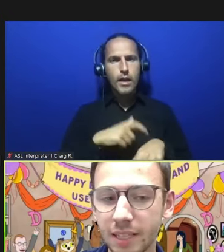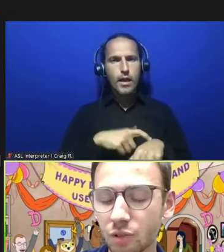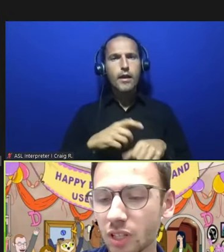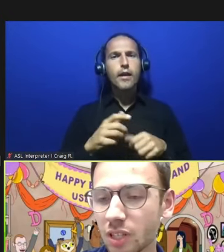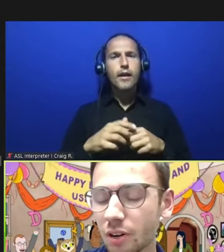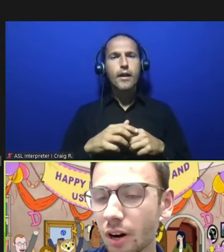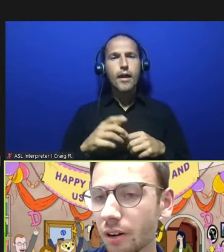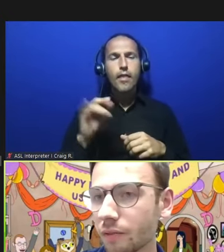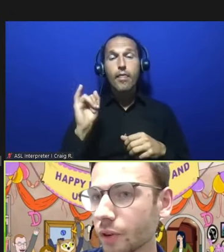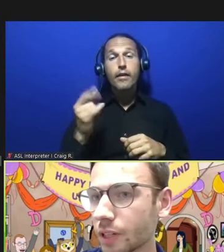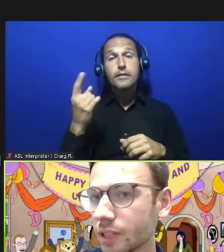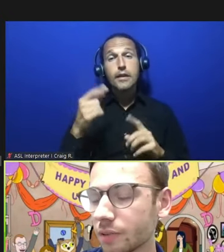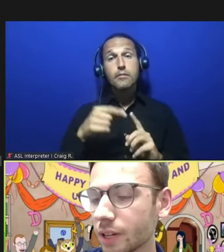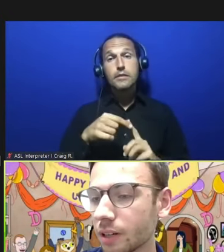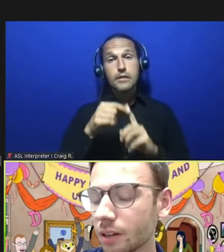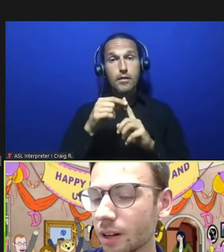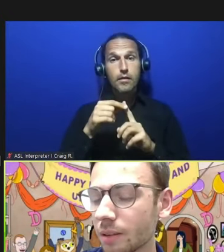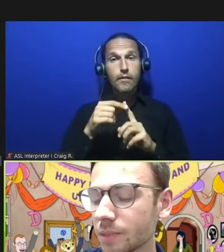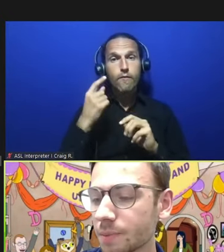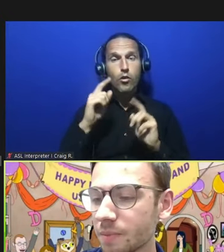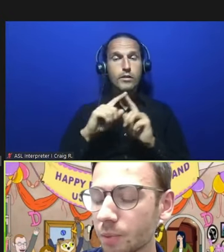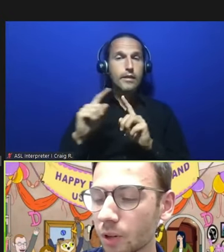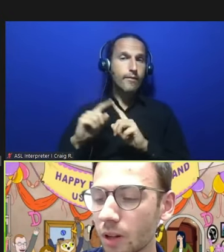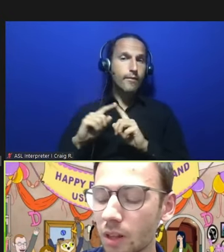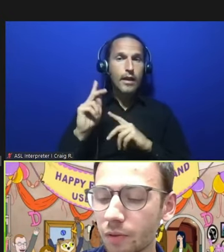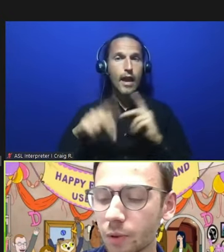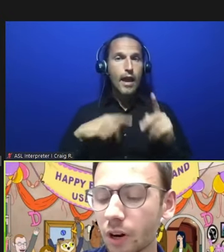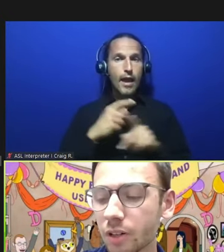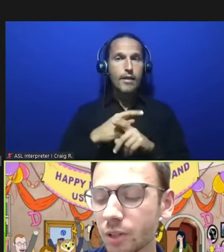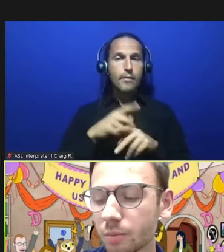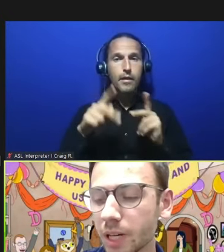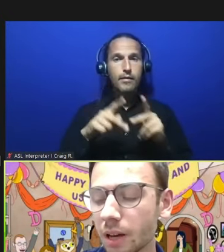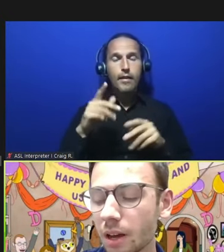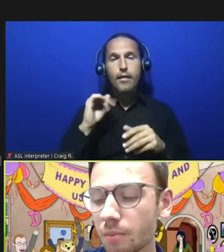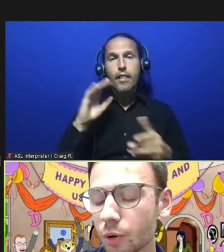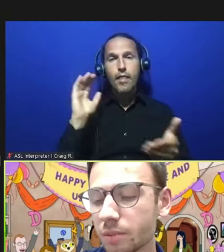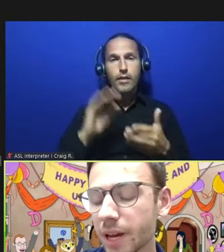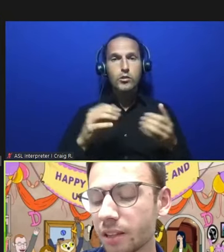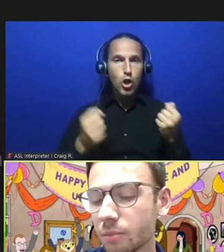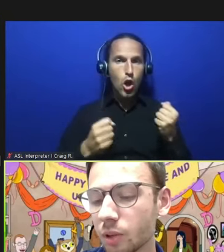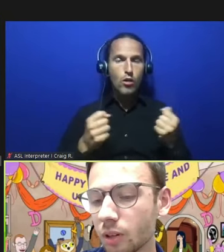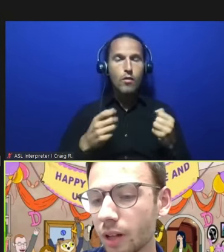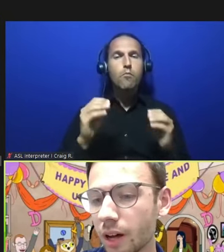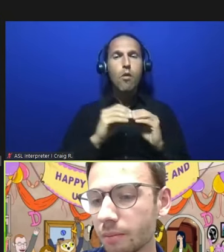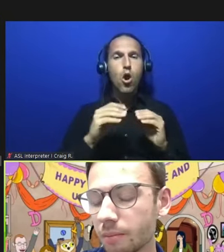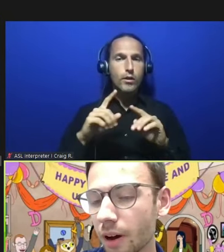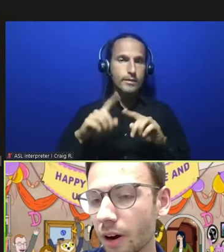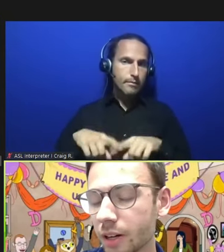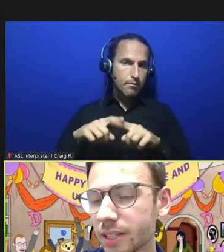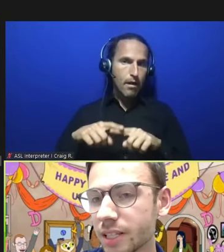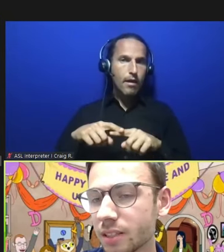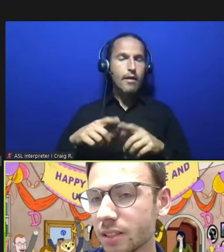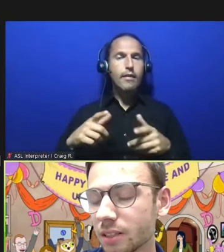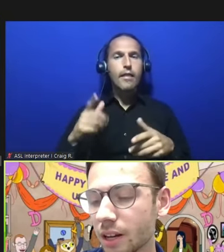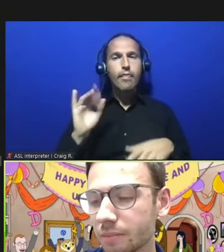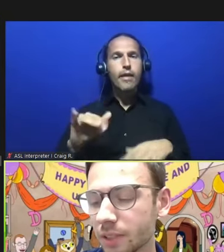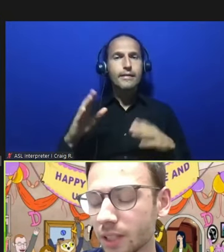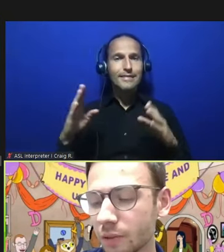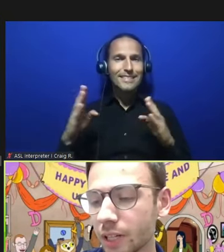fewer exceptions there are for different types of people, the fewer cars there will be, the more dependable our